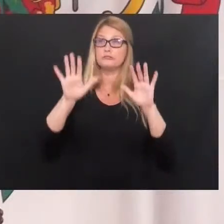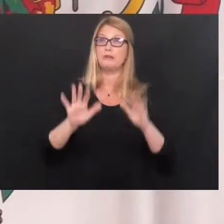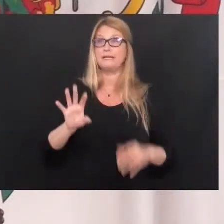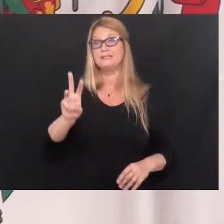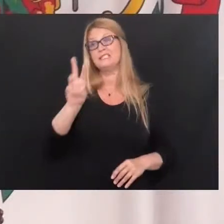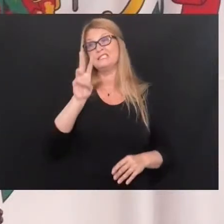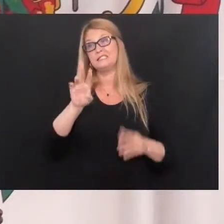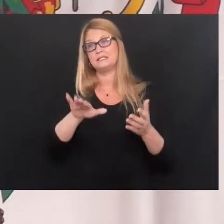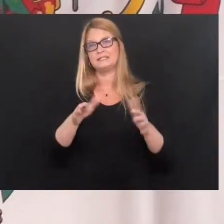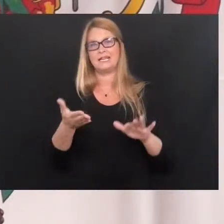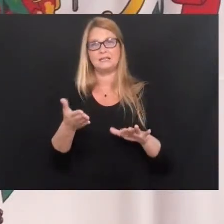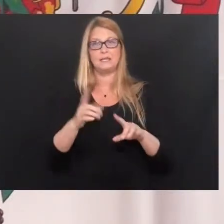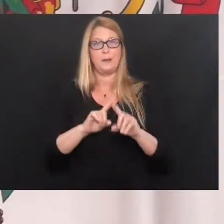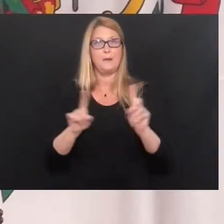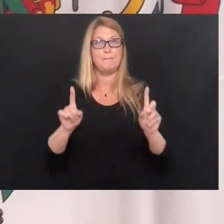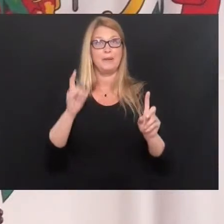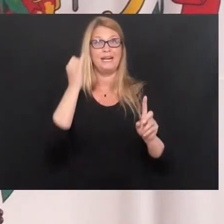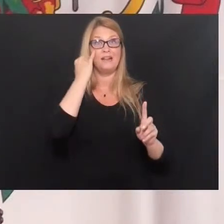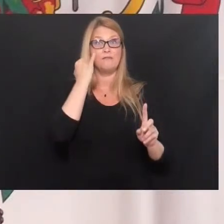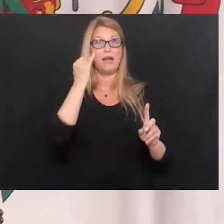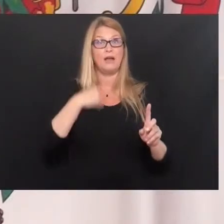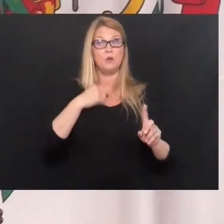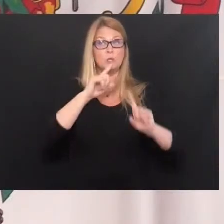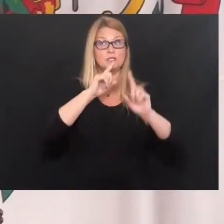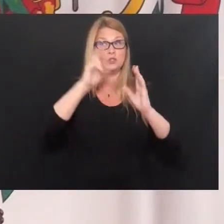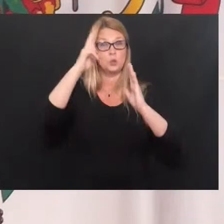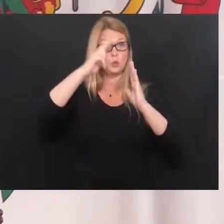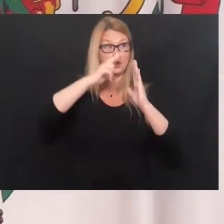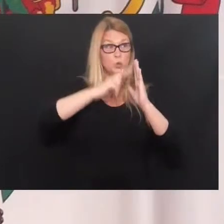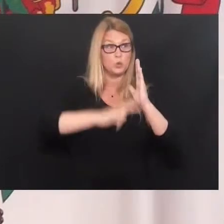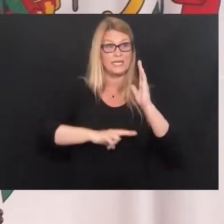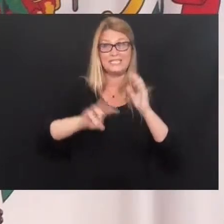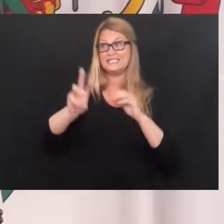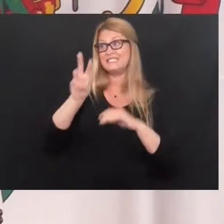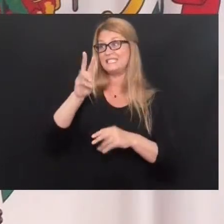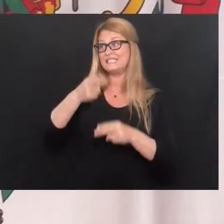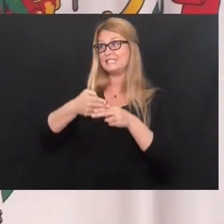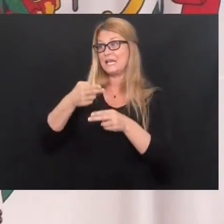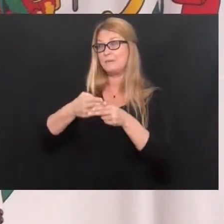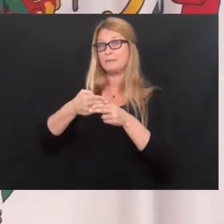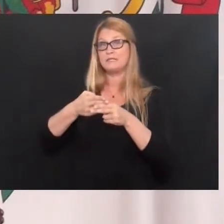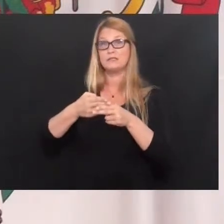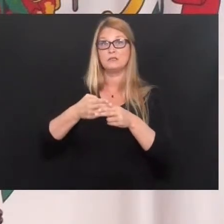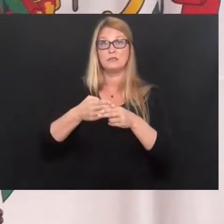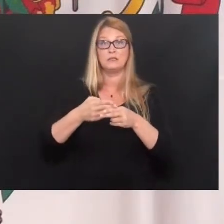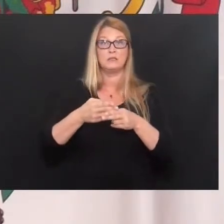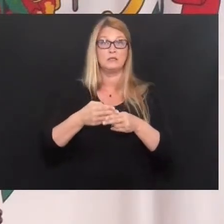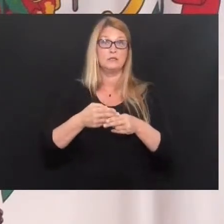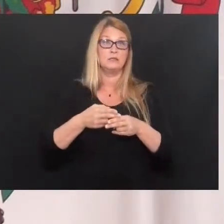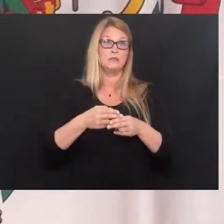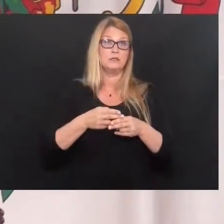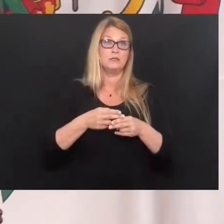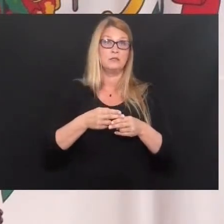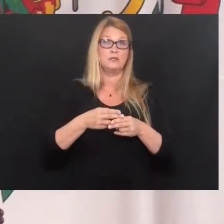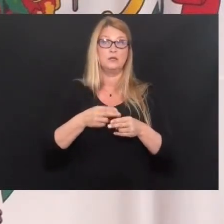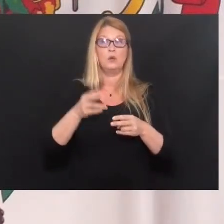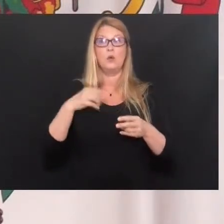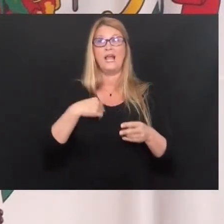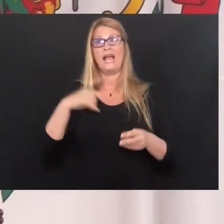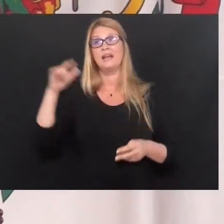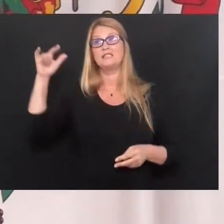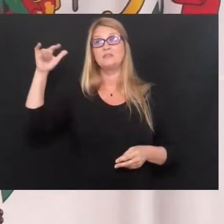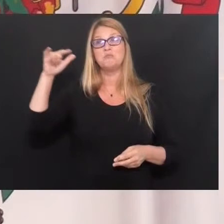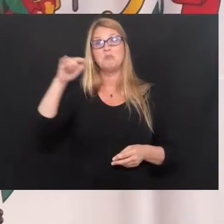6 deaths, but if I would have had to have read, these 6 names and said we had a plane crash, a